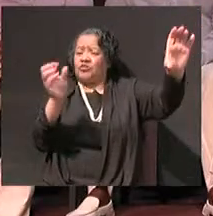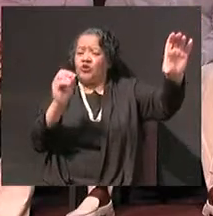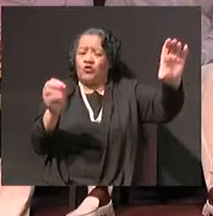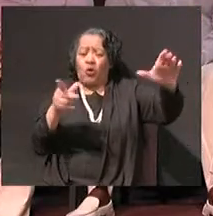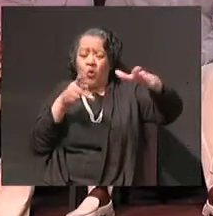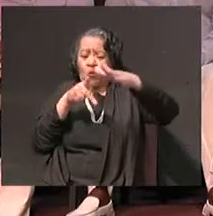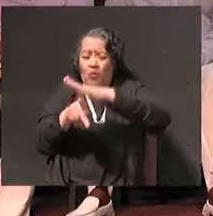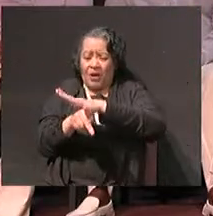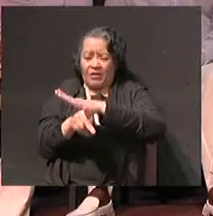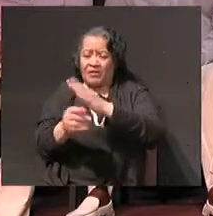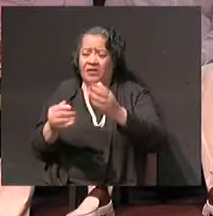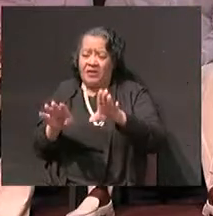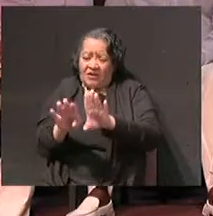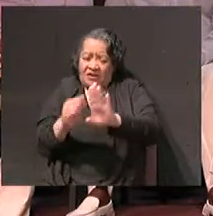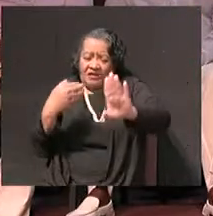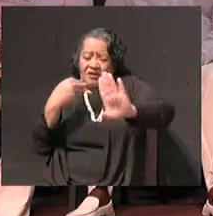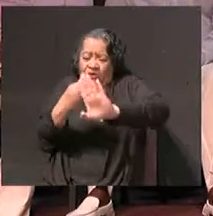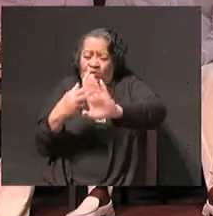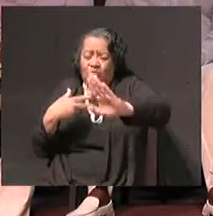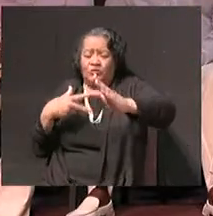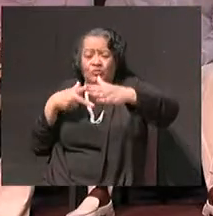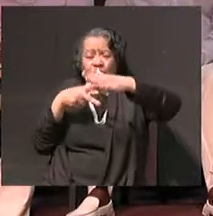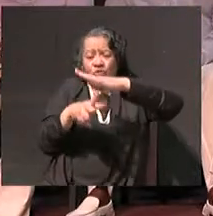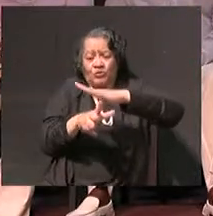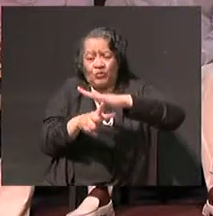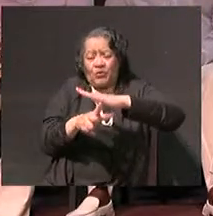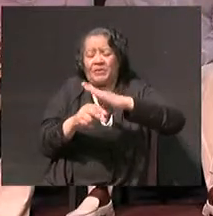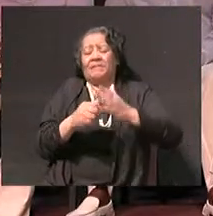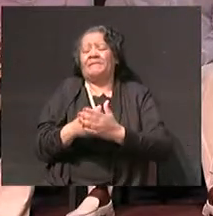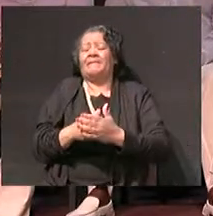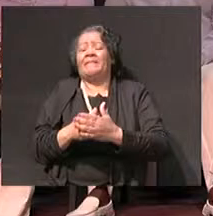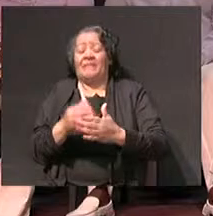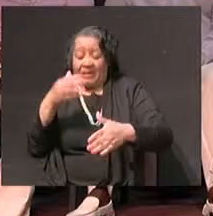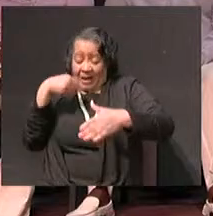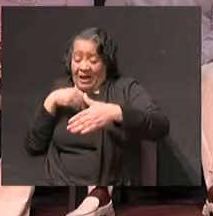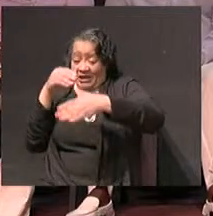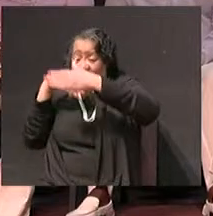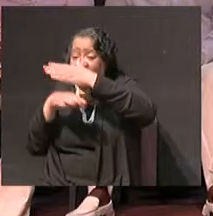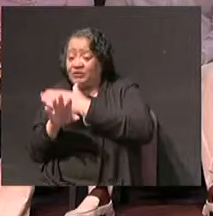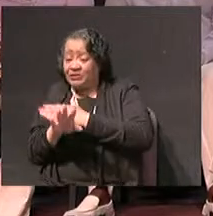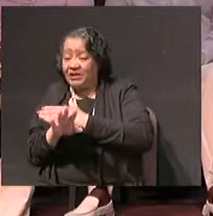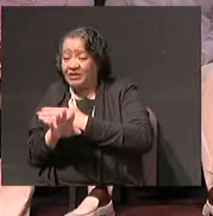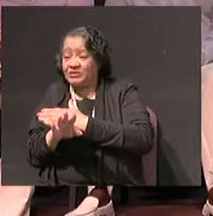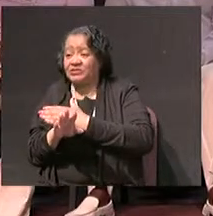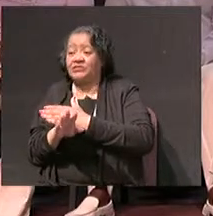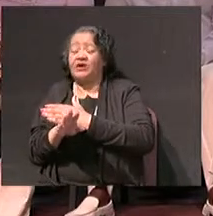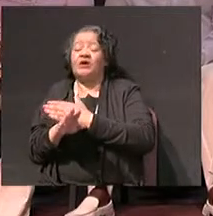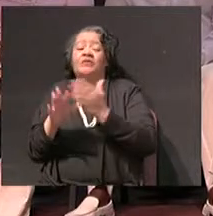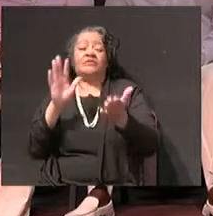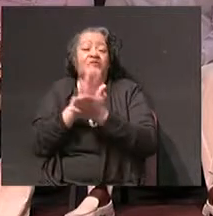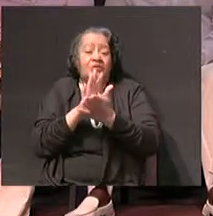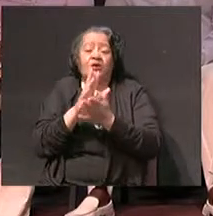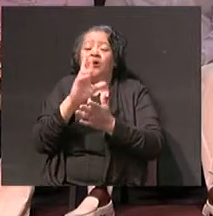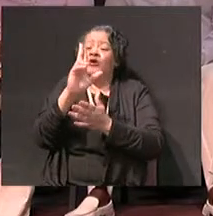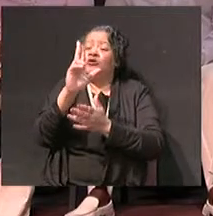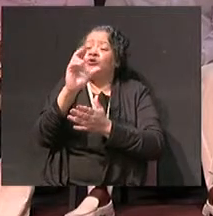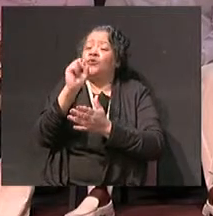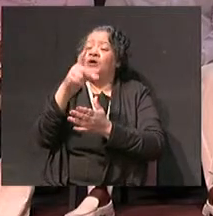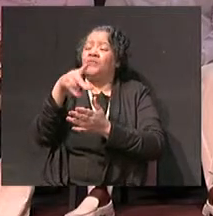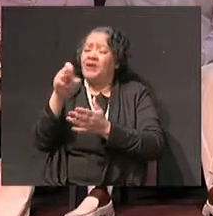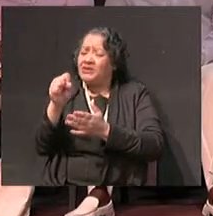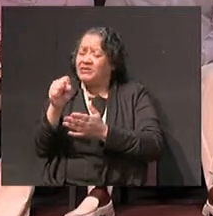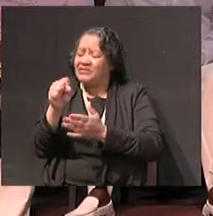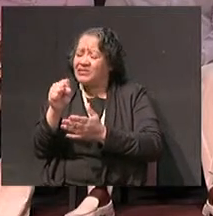it. And when I went in, the UPS man saw me and